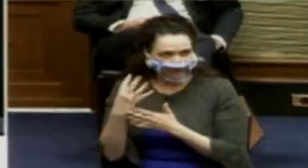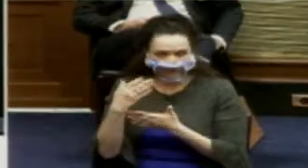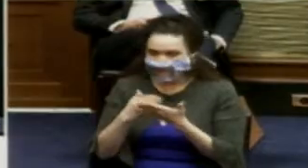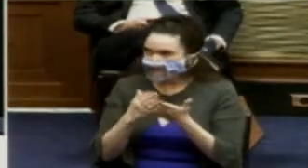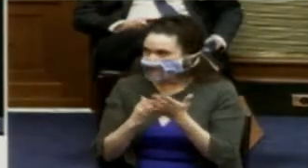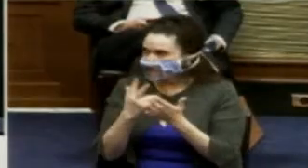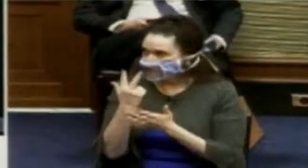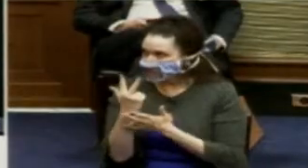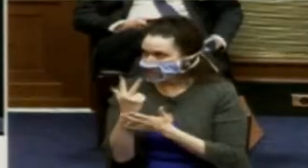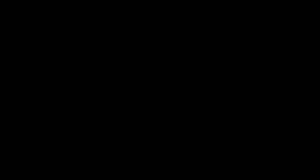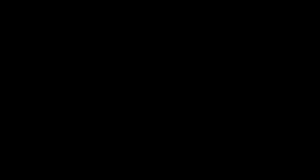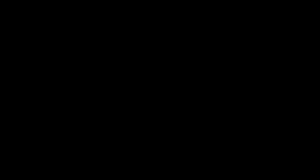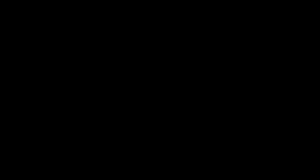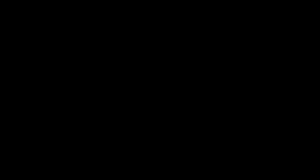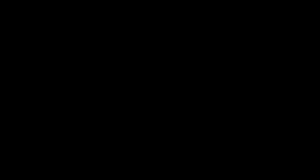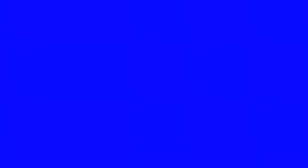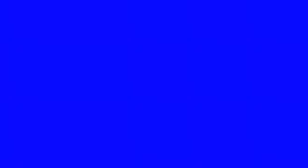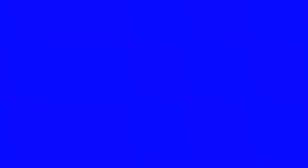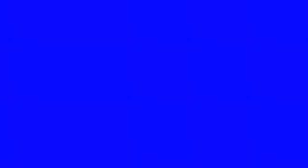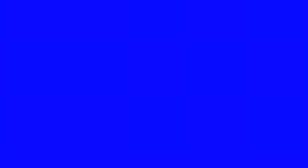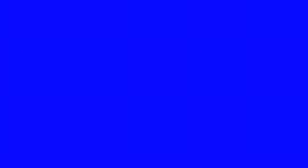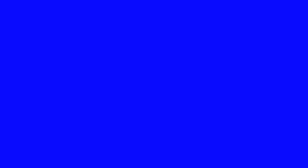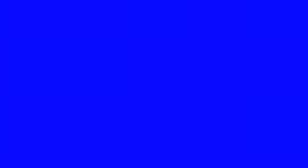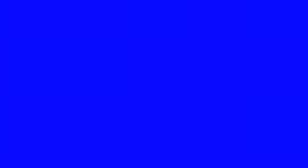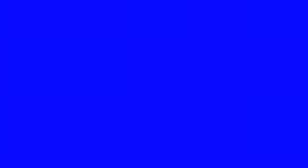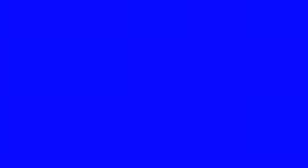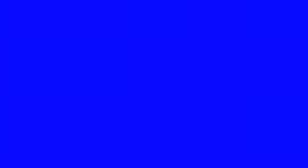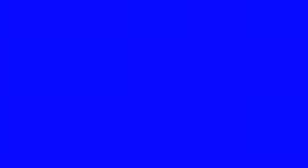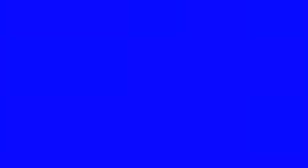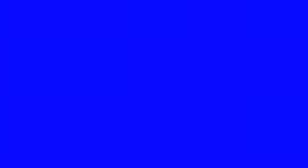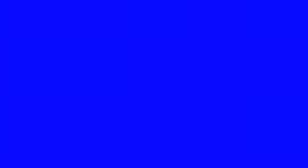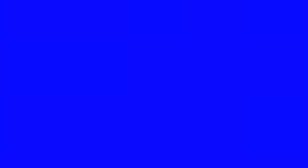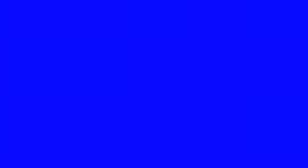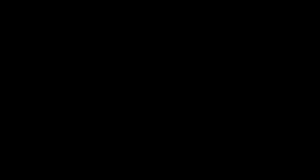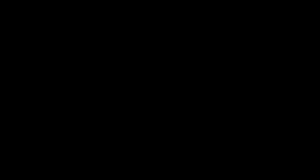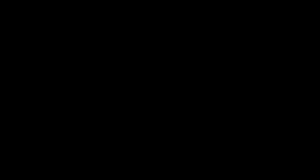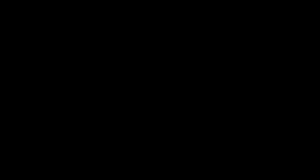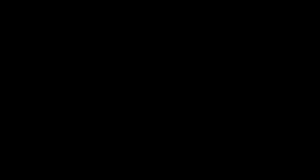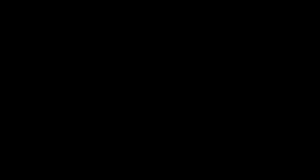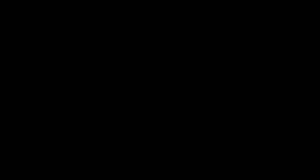the admissions clause. And the admissions clause says